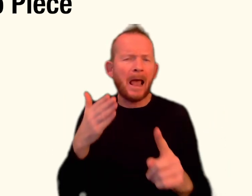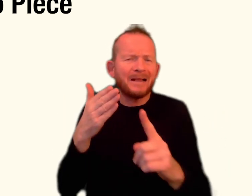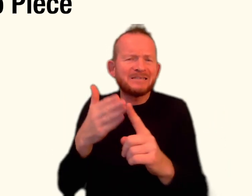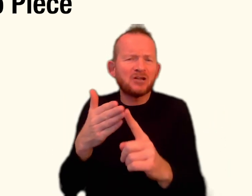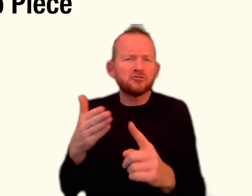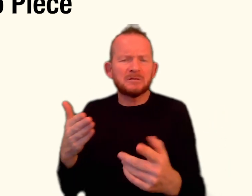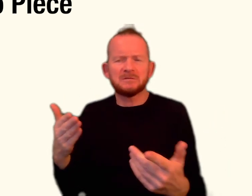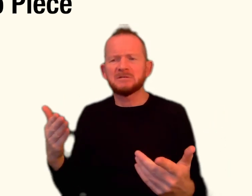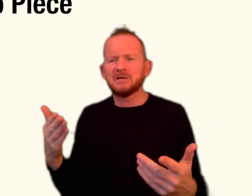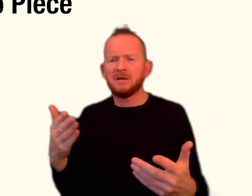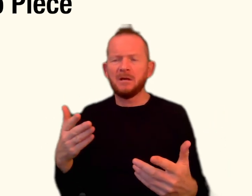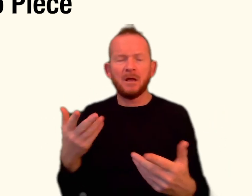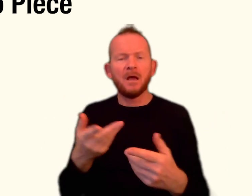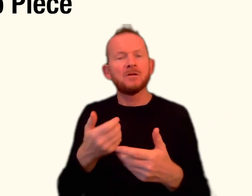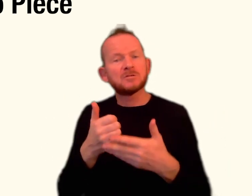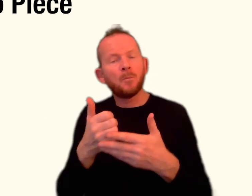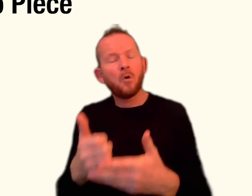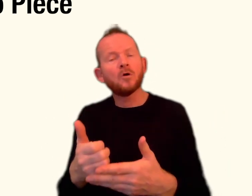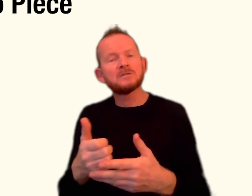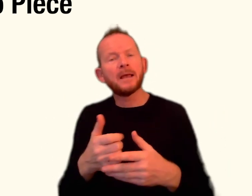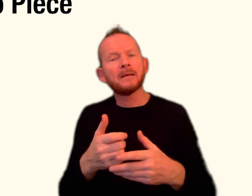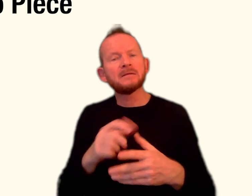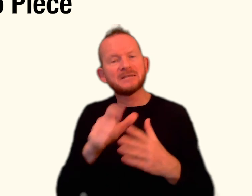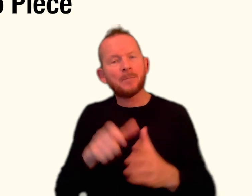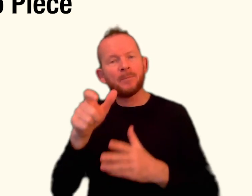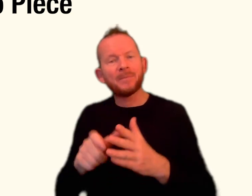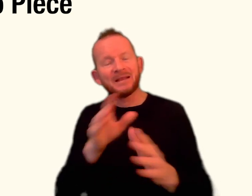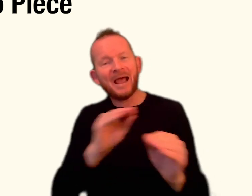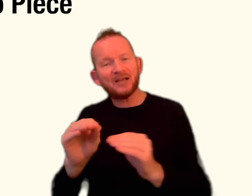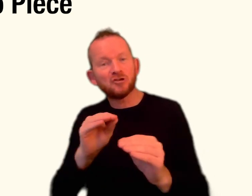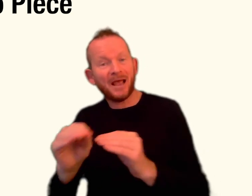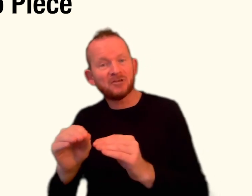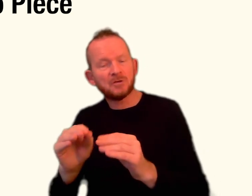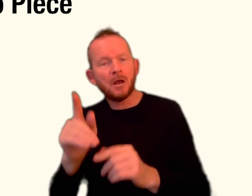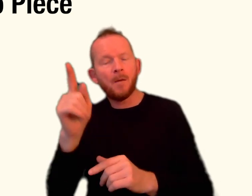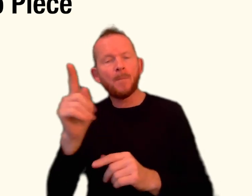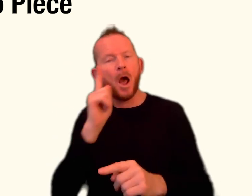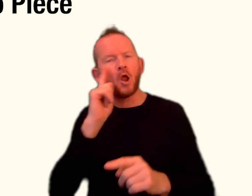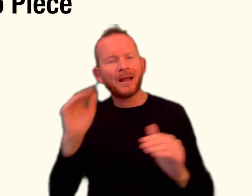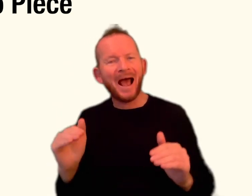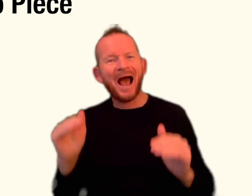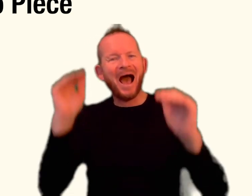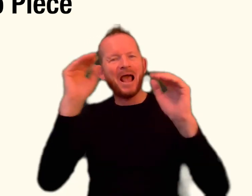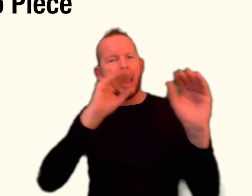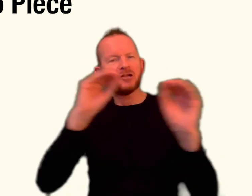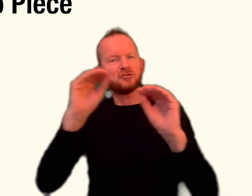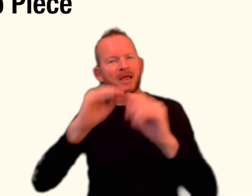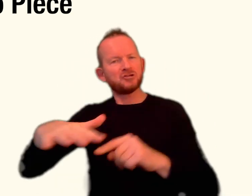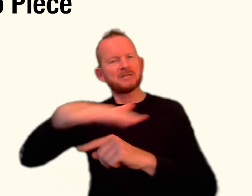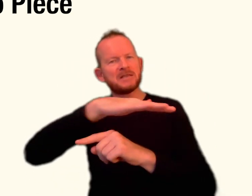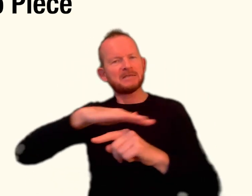around supporting disabled people in education, but looking at higher education settings, for example, I